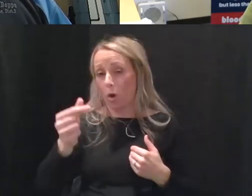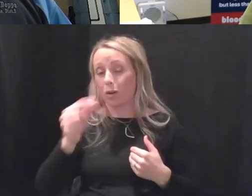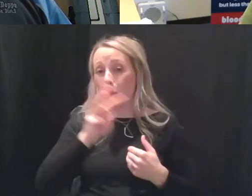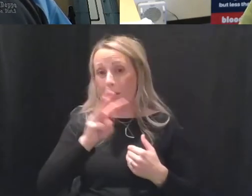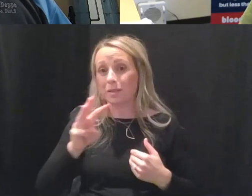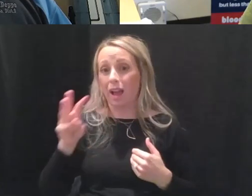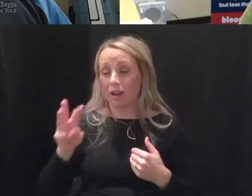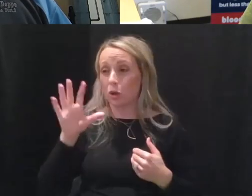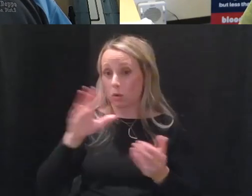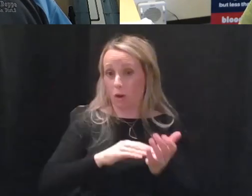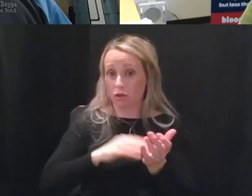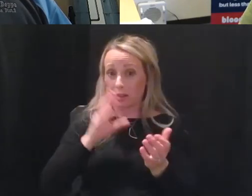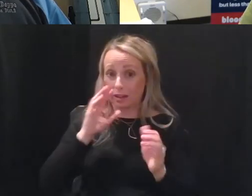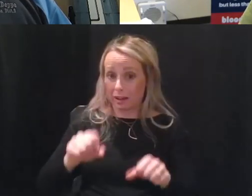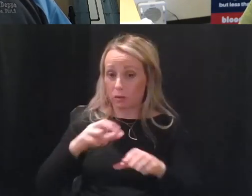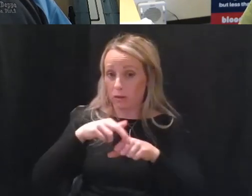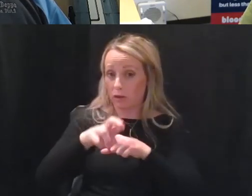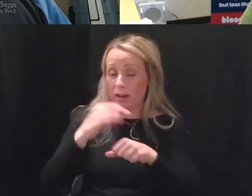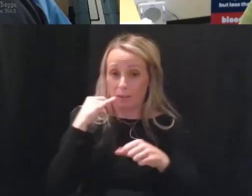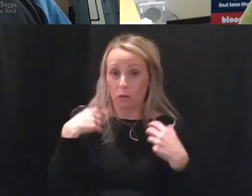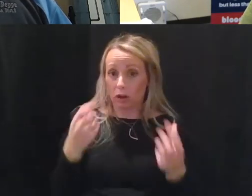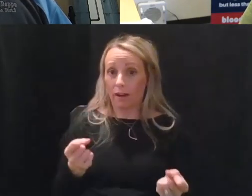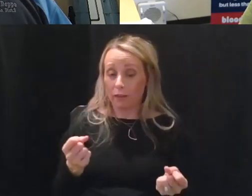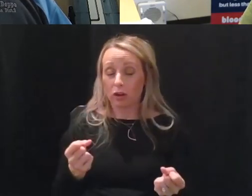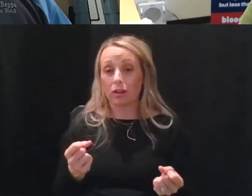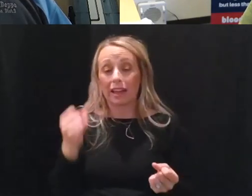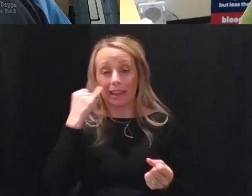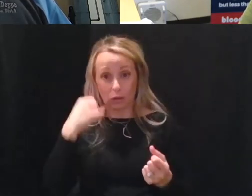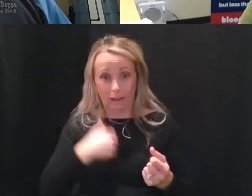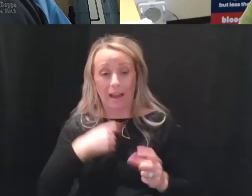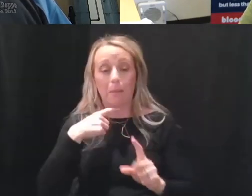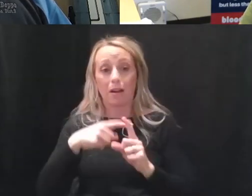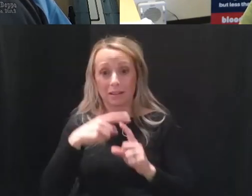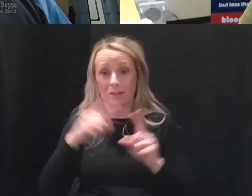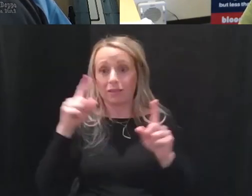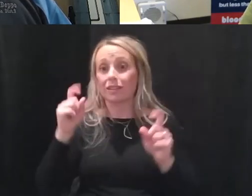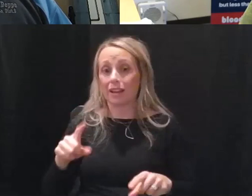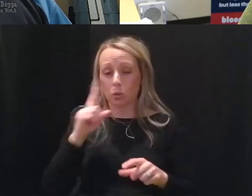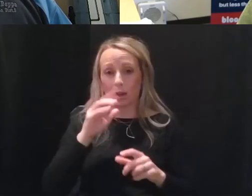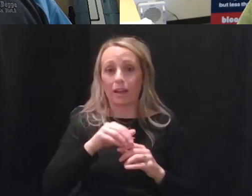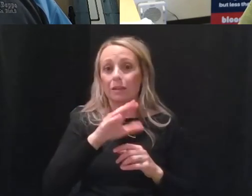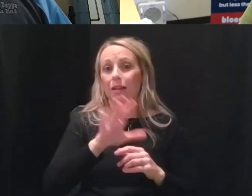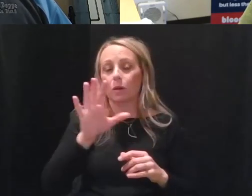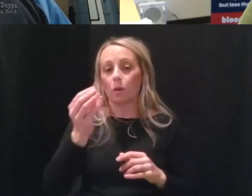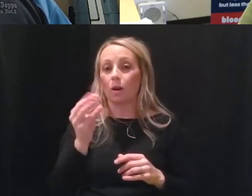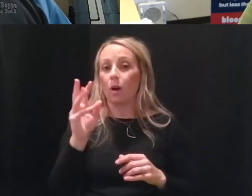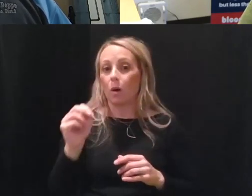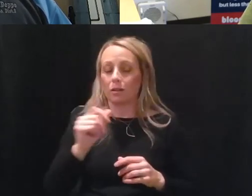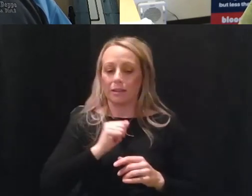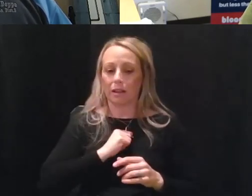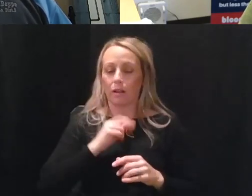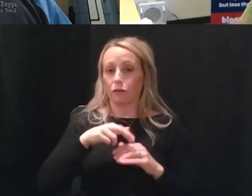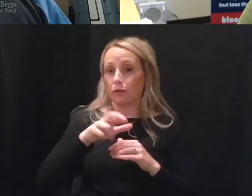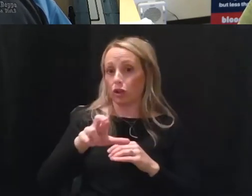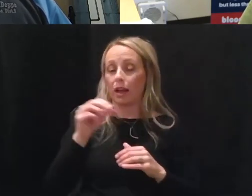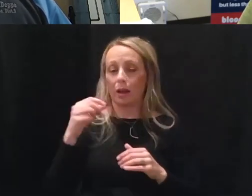refer you if you're recovered. If you've had a positive test, you can submit your own self-referral, and we will